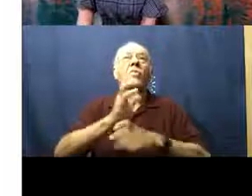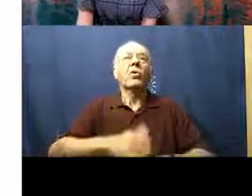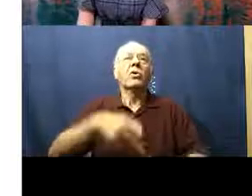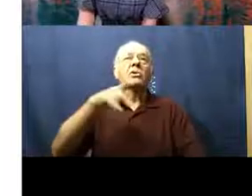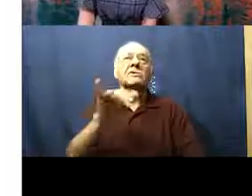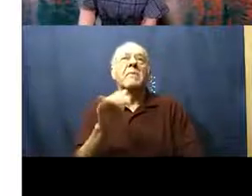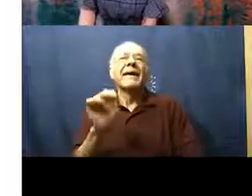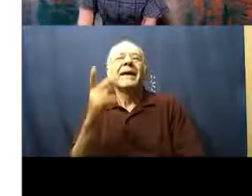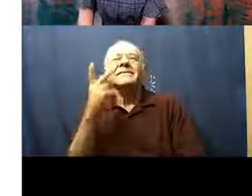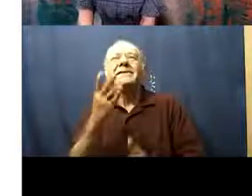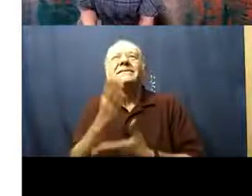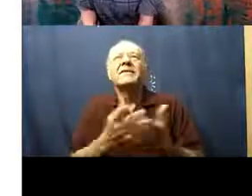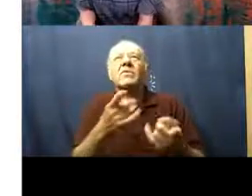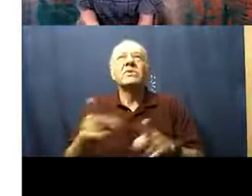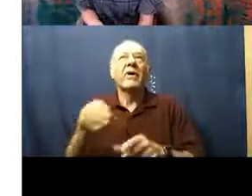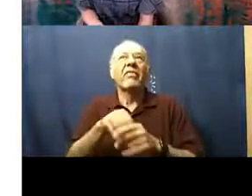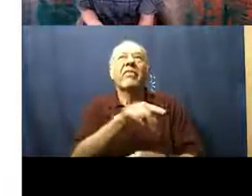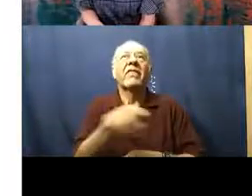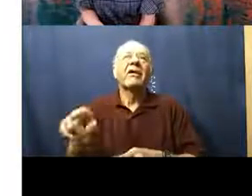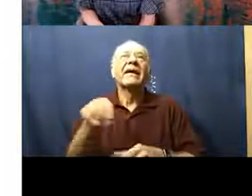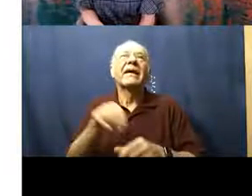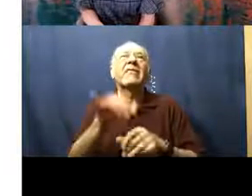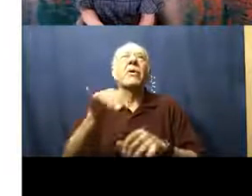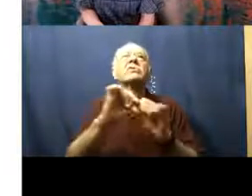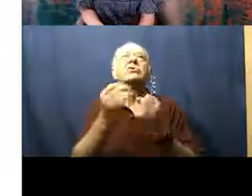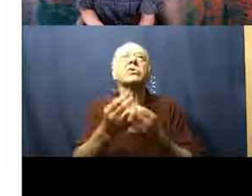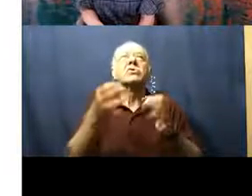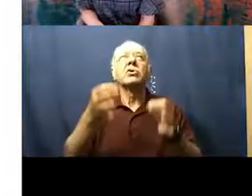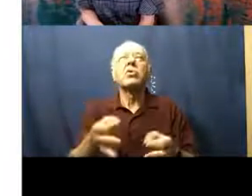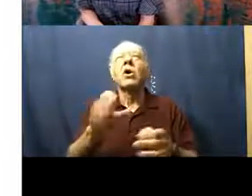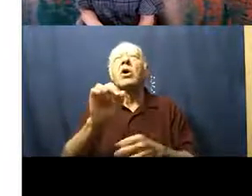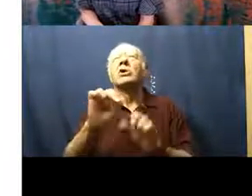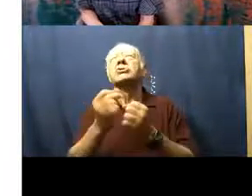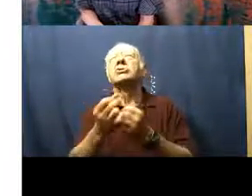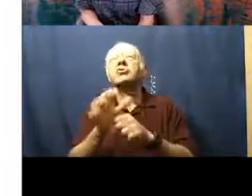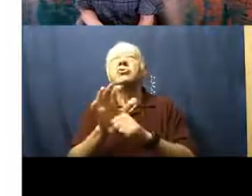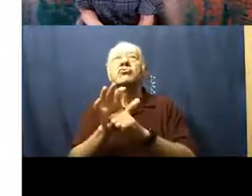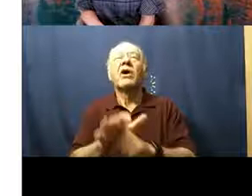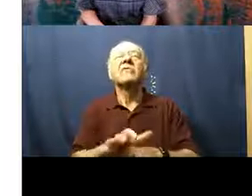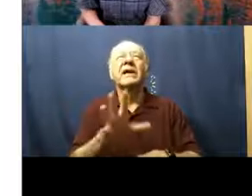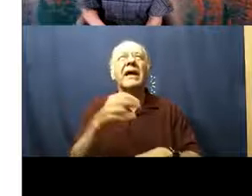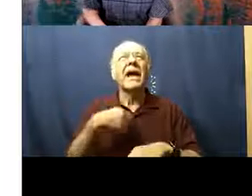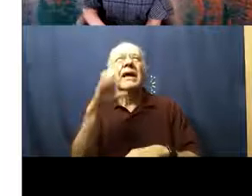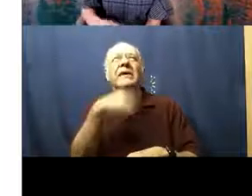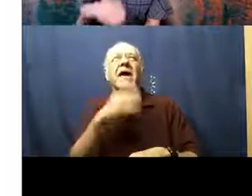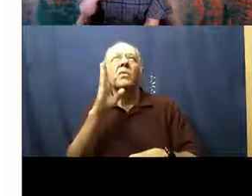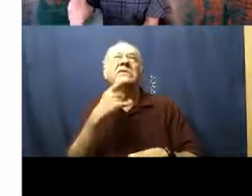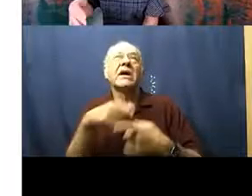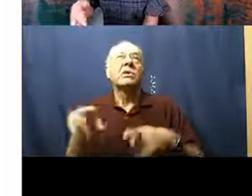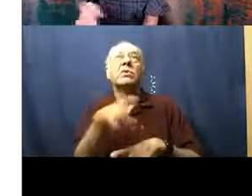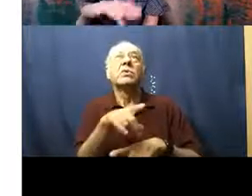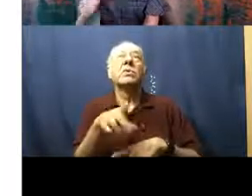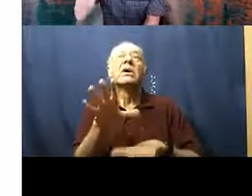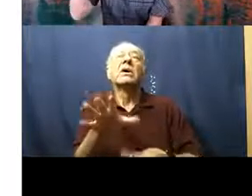can see some of what's going on there in social determinants or social drivers. And I guess I would just say to you here, you